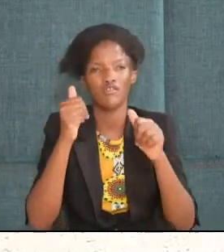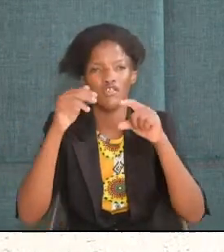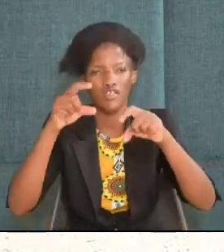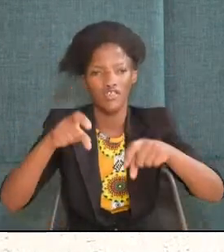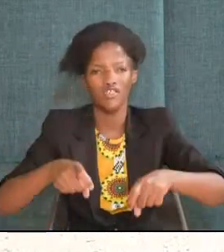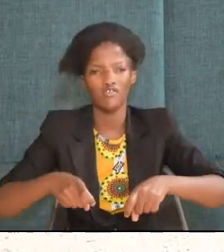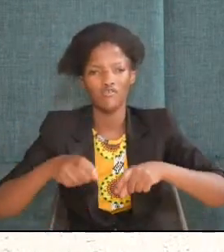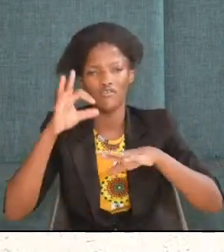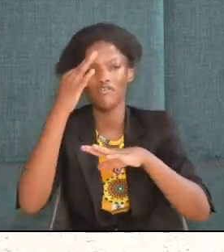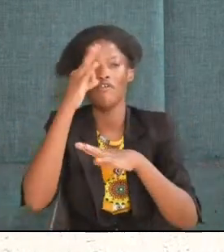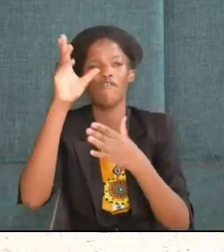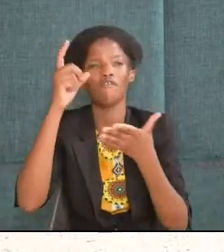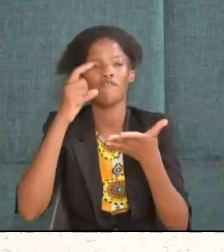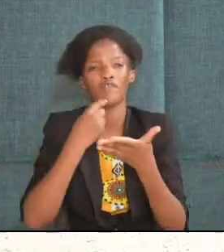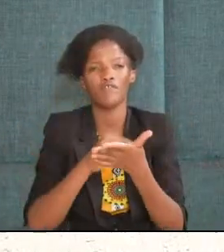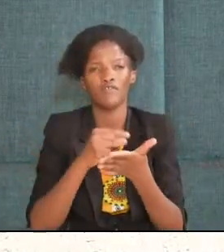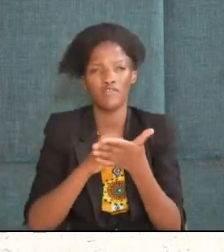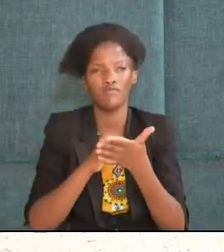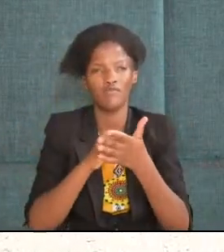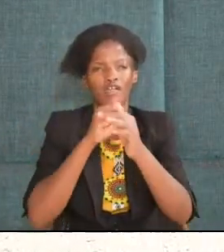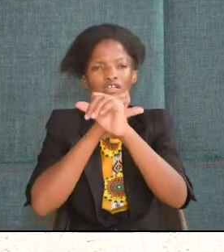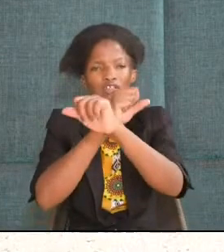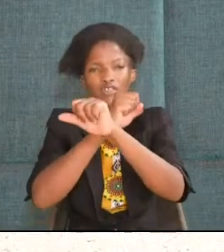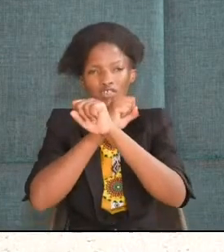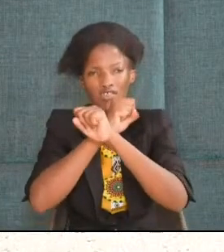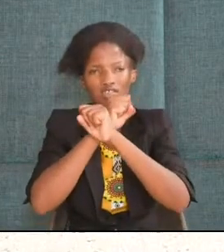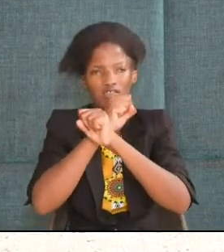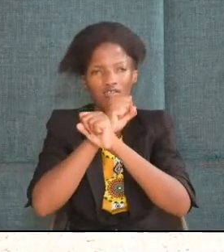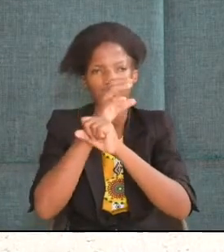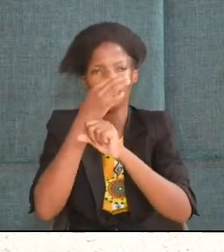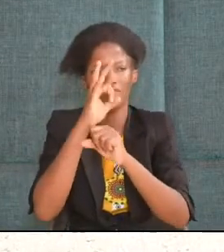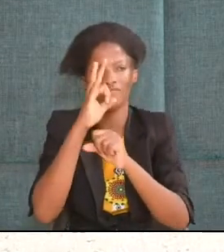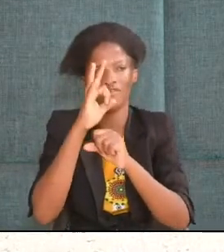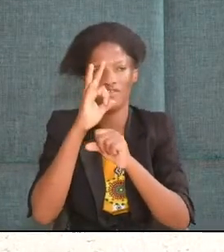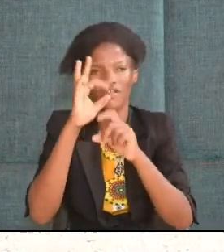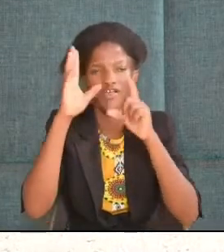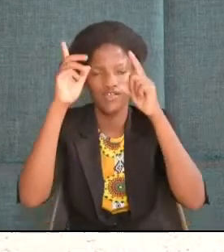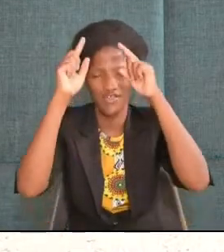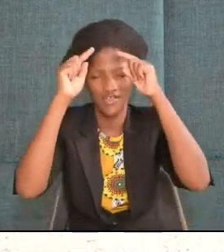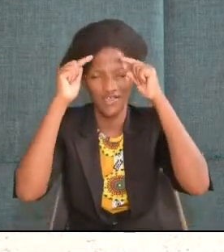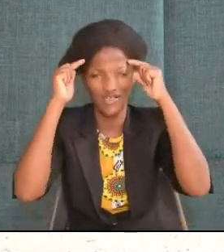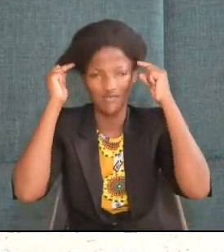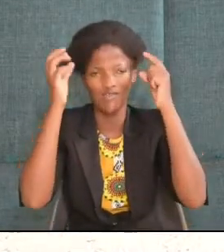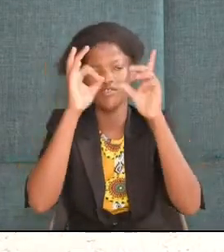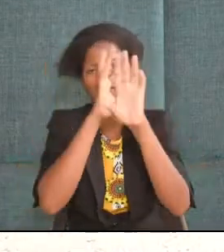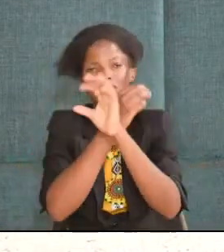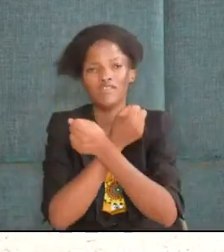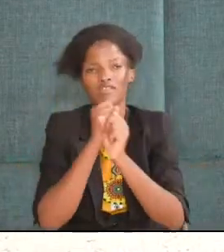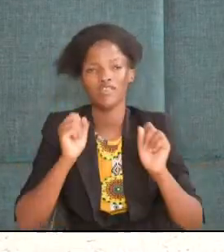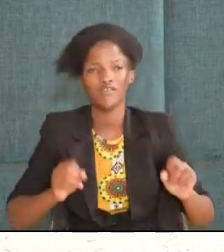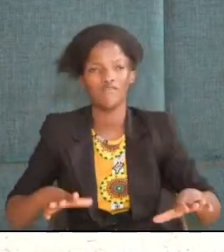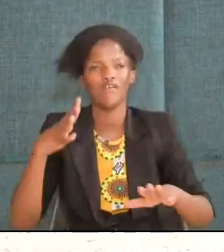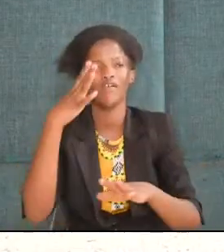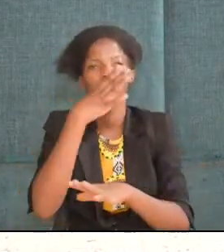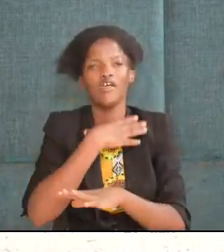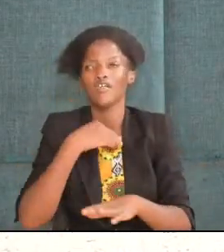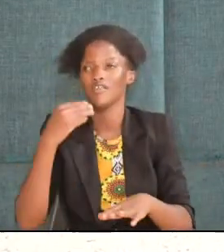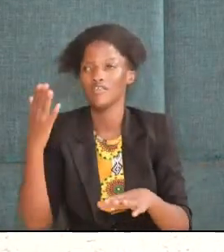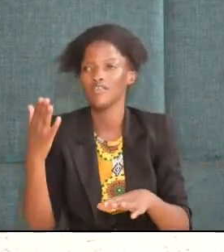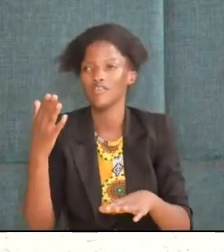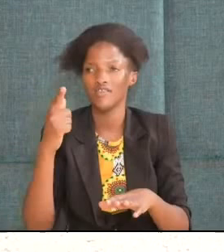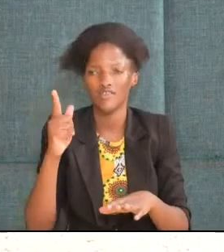shoes of gospel, the shield of faith, the helmet of salvation, and